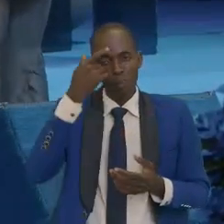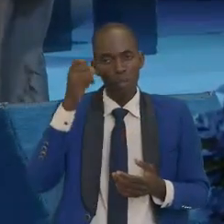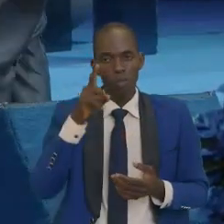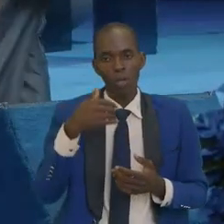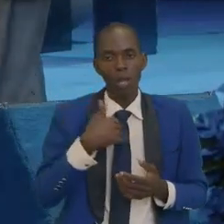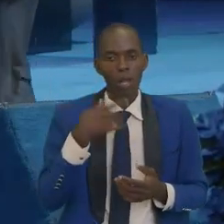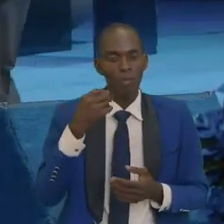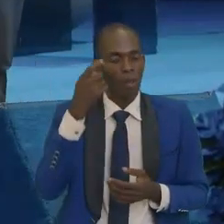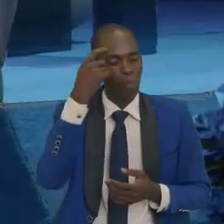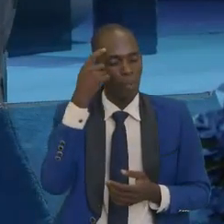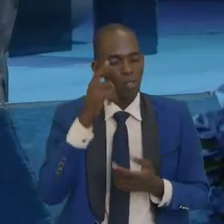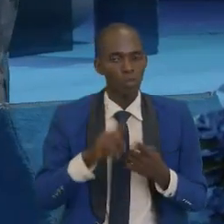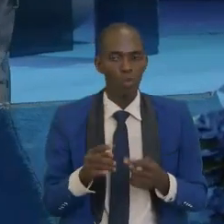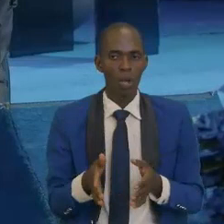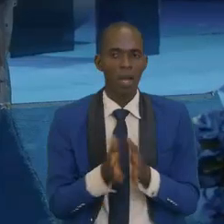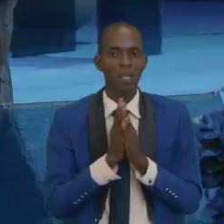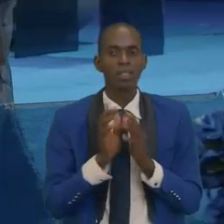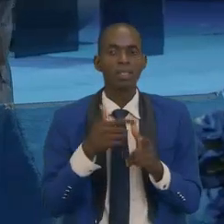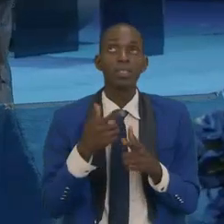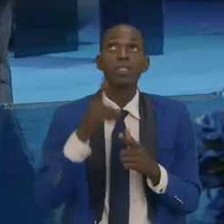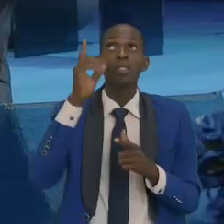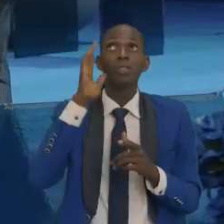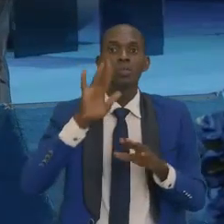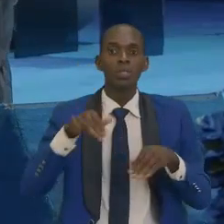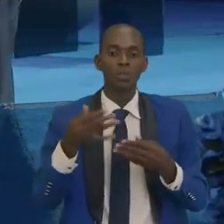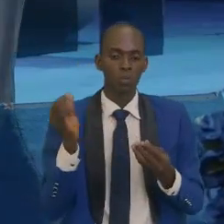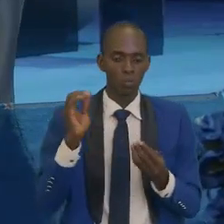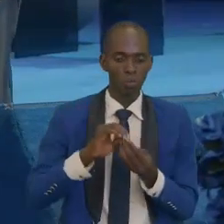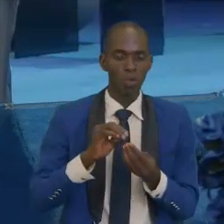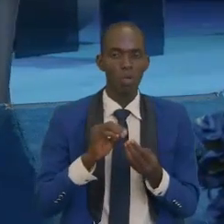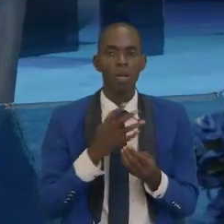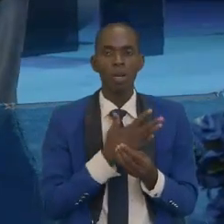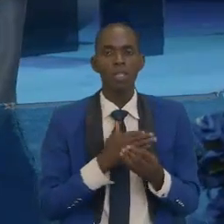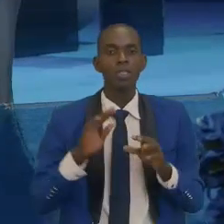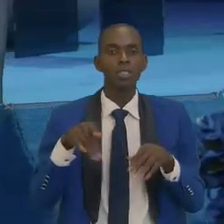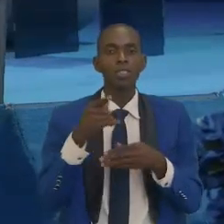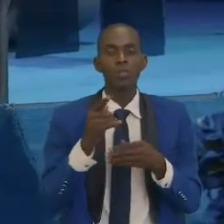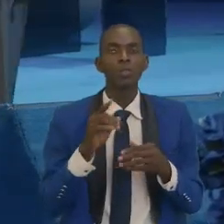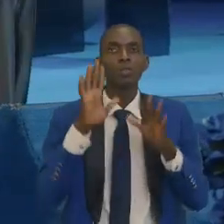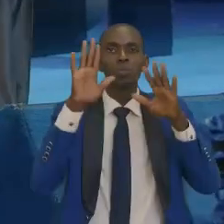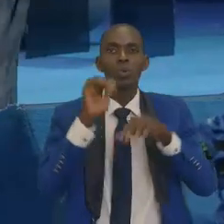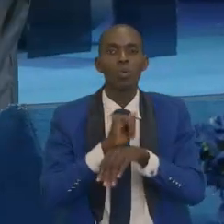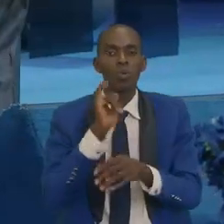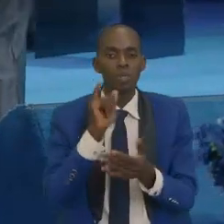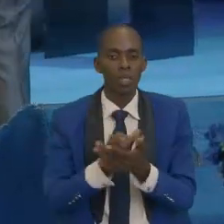that understands, he'll give you more and give you miracle that you cannot